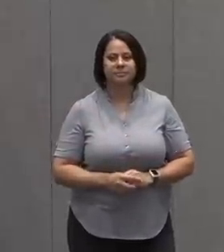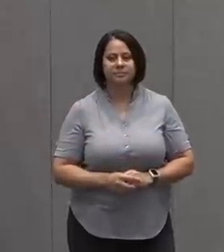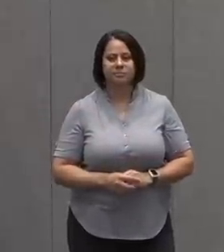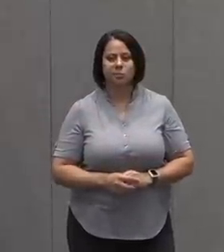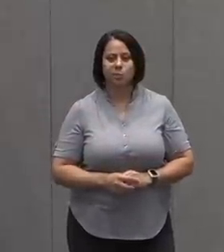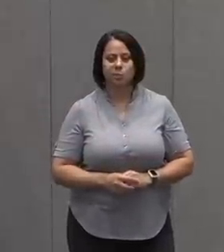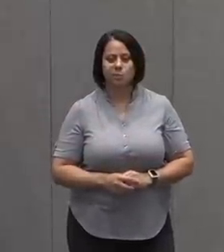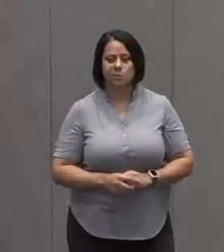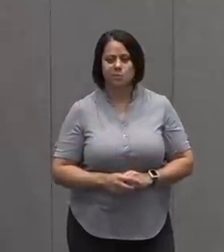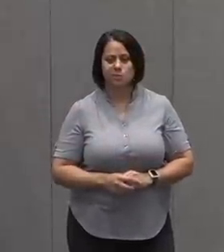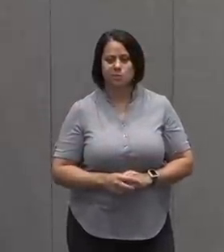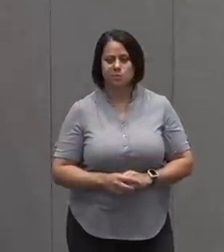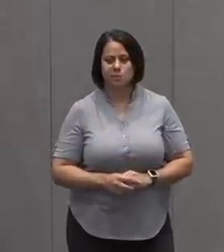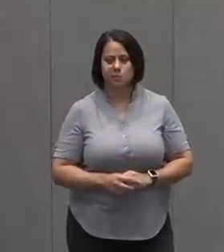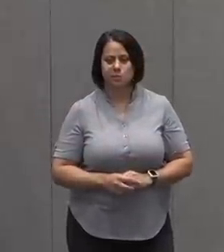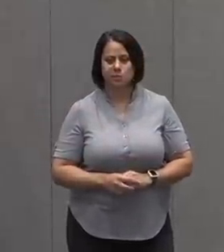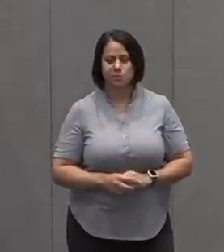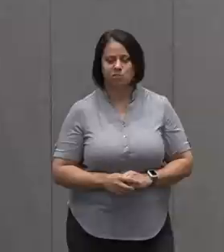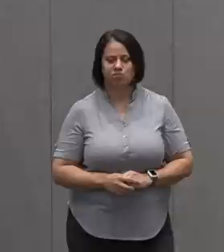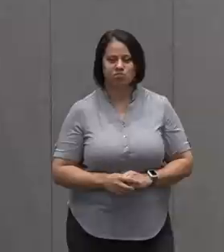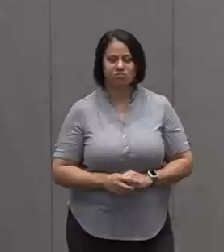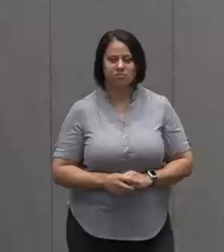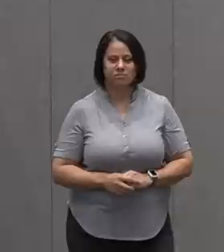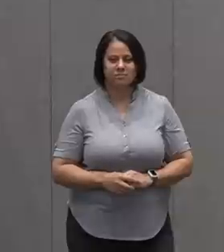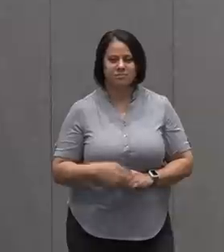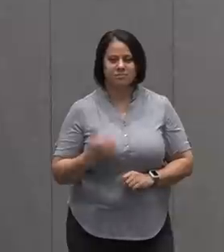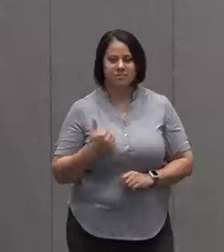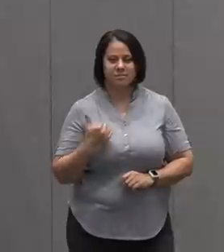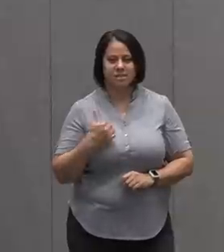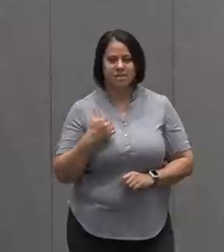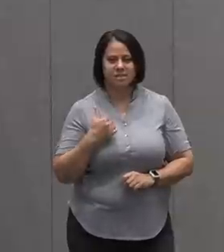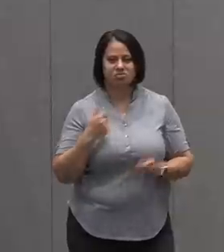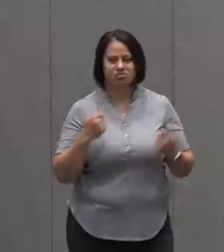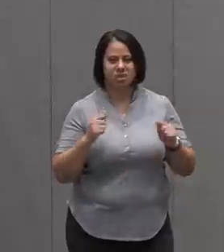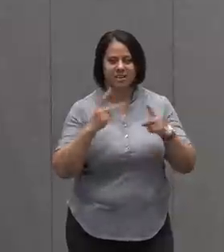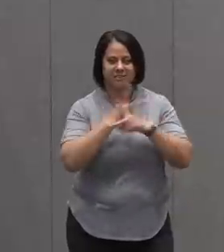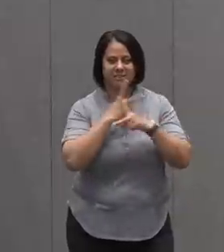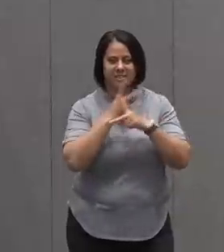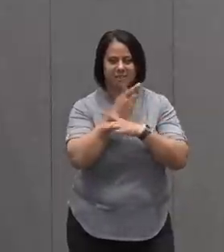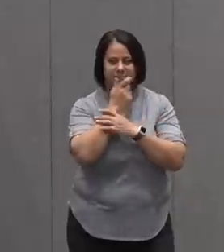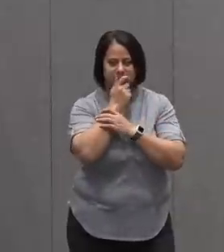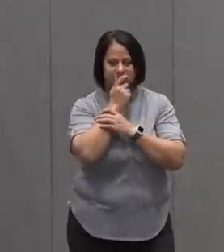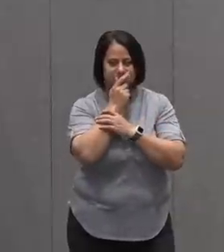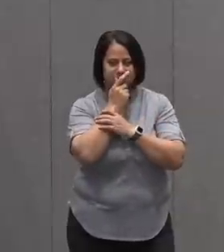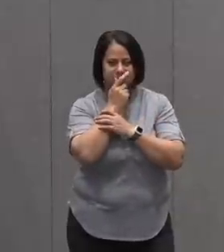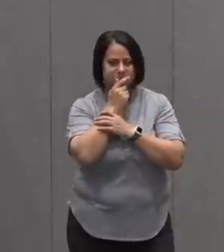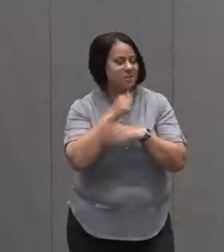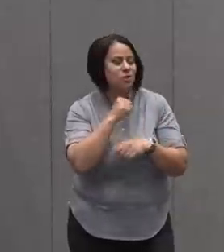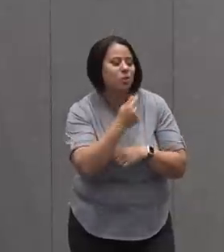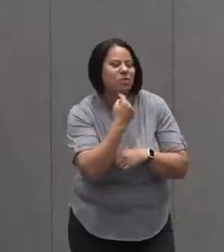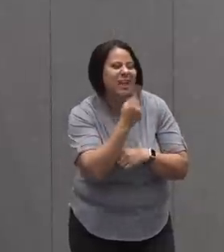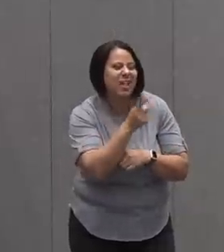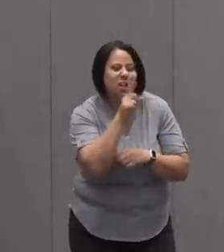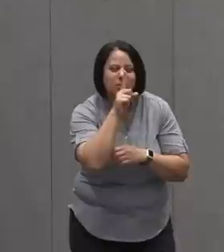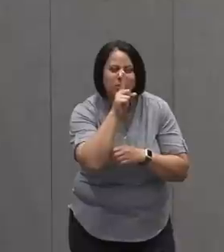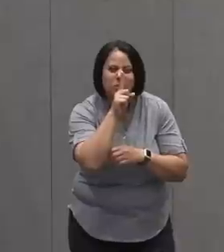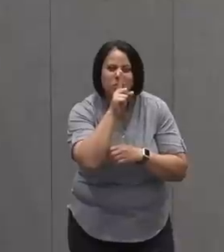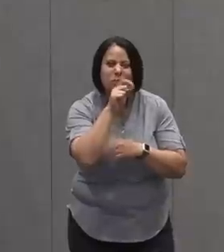6, a 3, and an ace. What could she be wanting to do? Don't tell her.